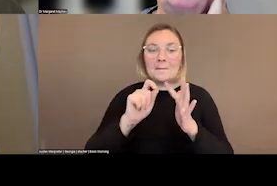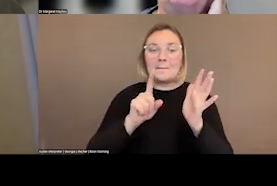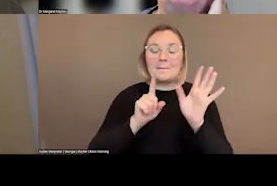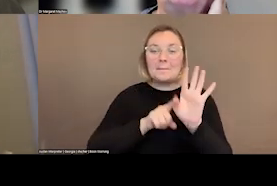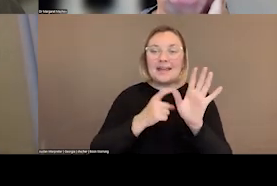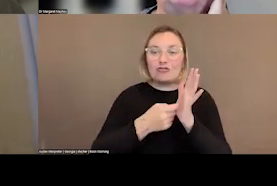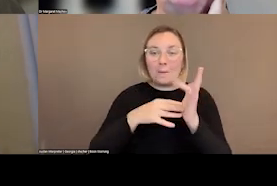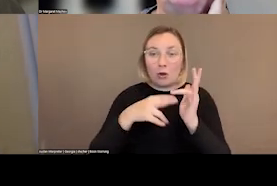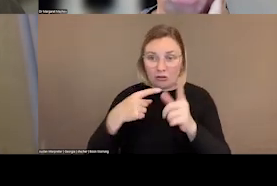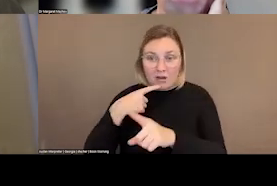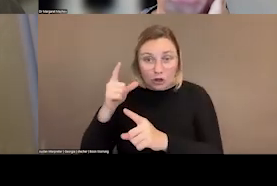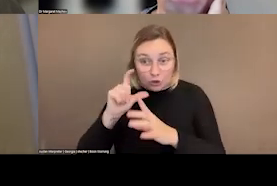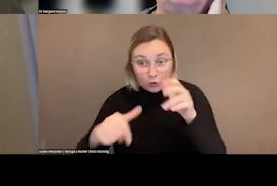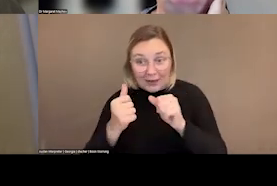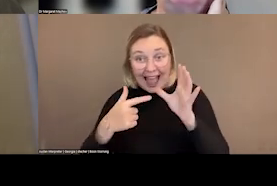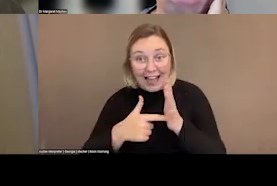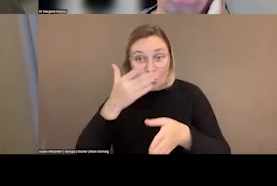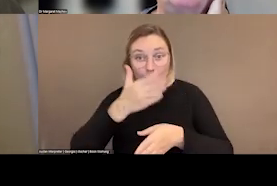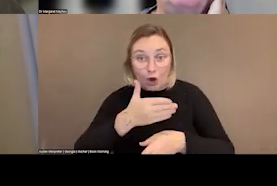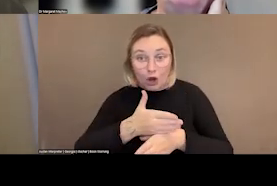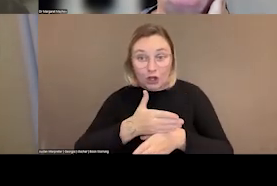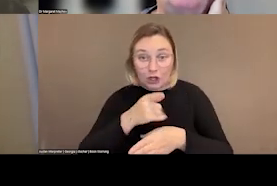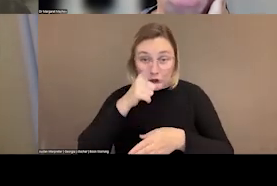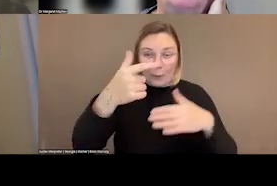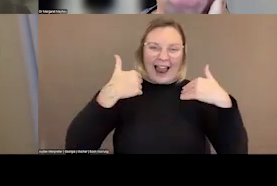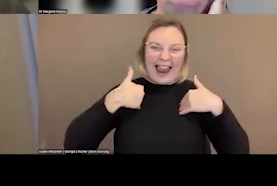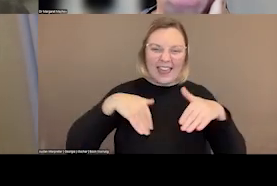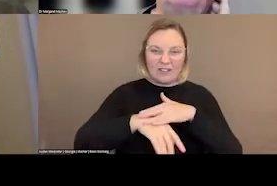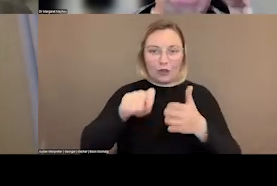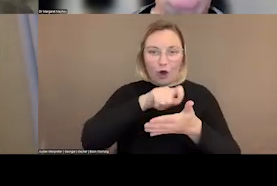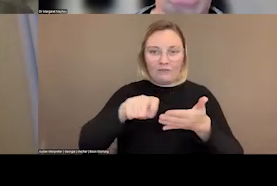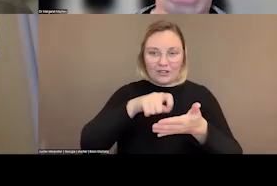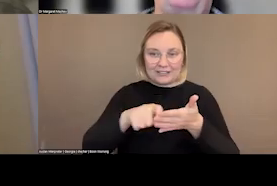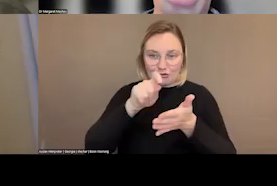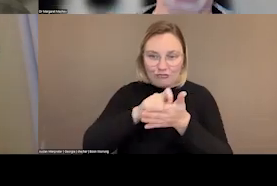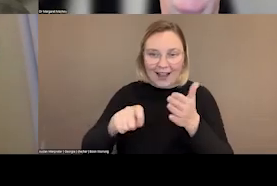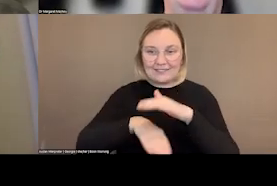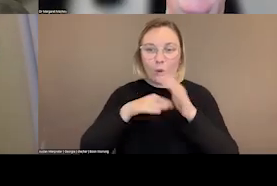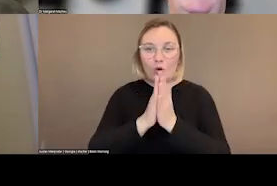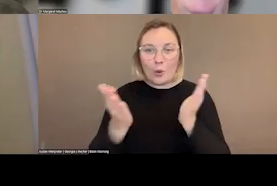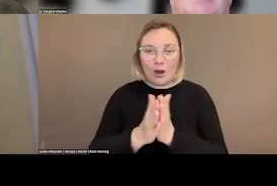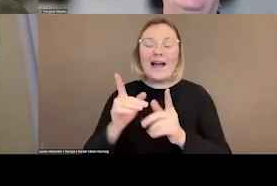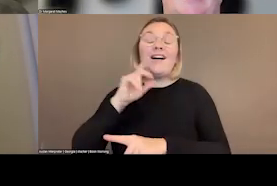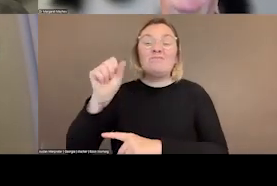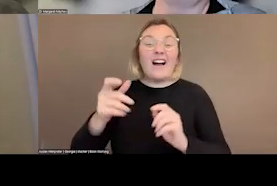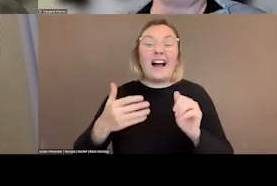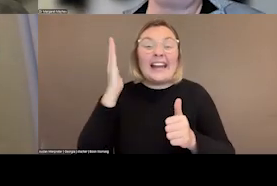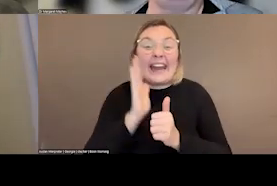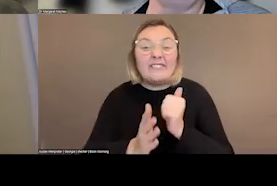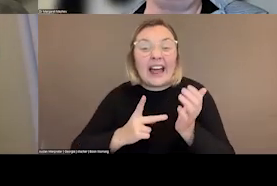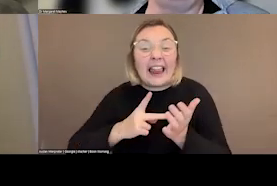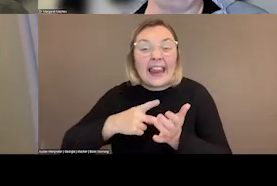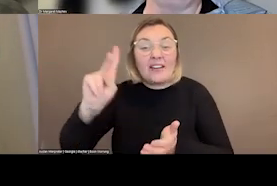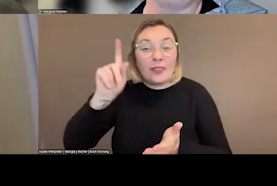So you're actually doing it at work, aren't you? You're Yes. living in the office, writing a novel. Right. Yes, I've never Okay. actually left Creative Australia in my